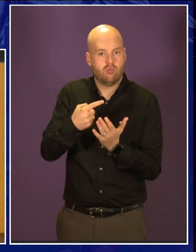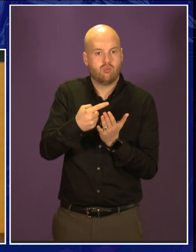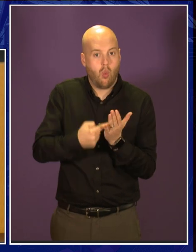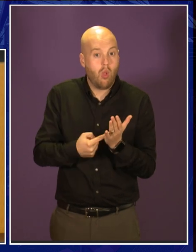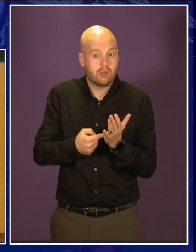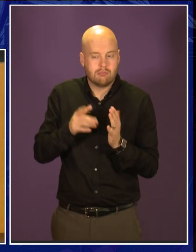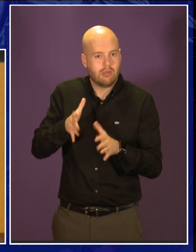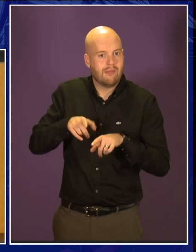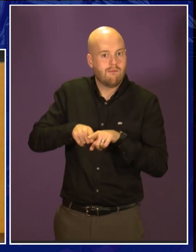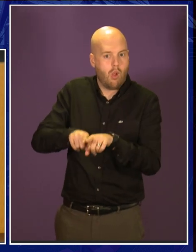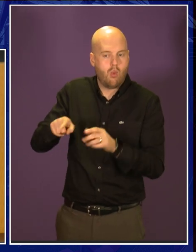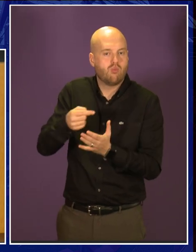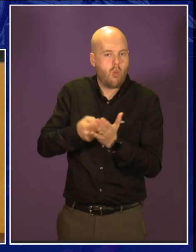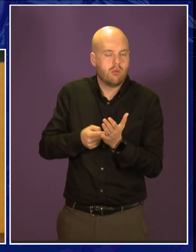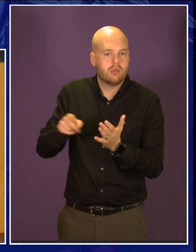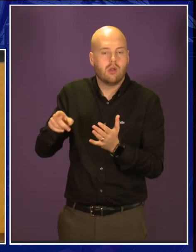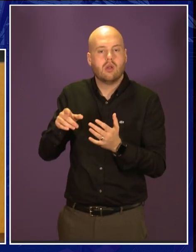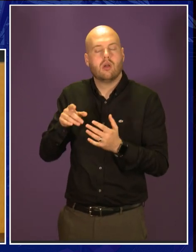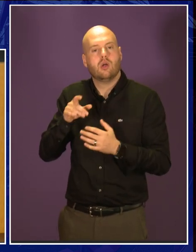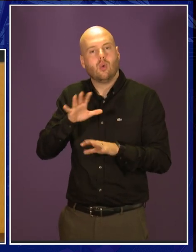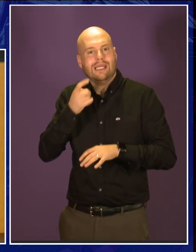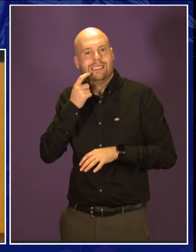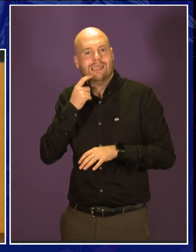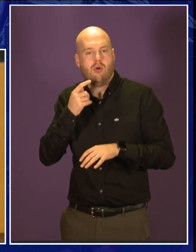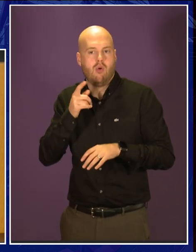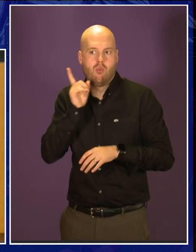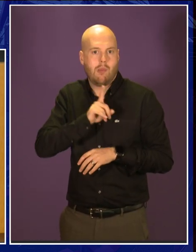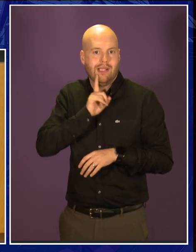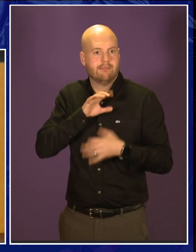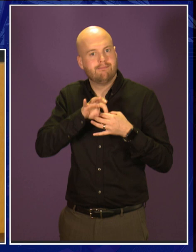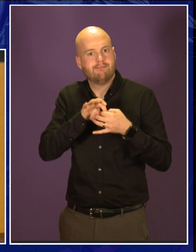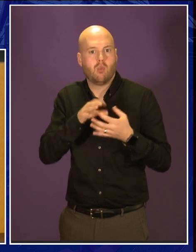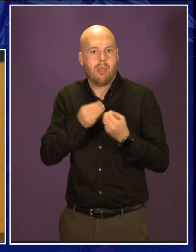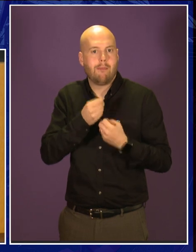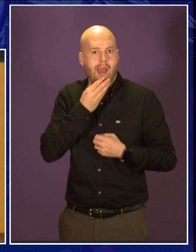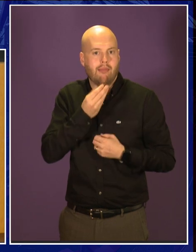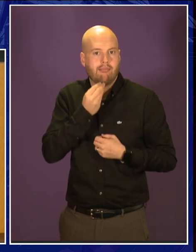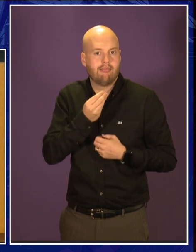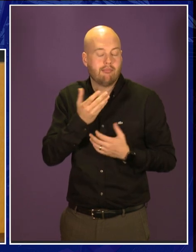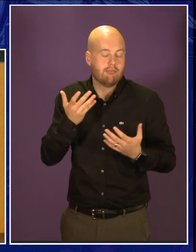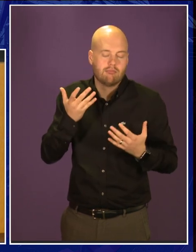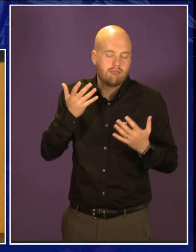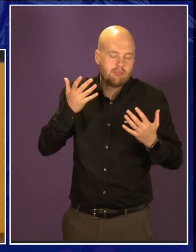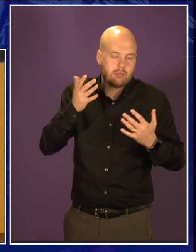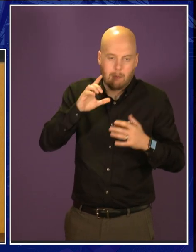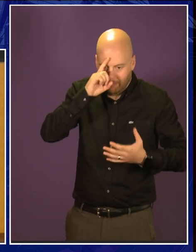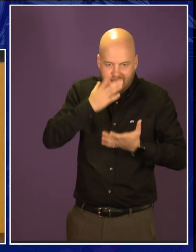some places, it's not easy for a lady to interact with a man, because that's haram, it's not good, it's